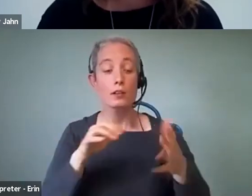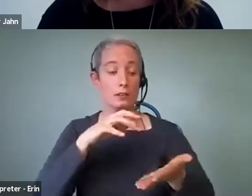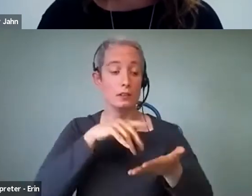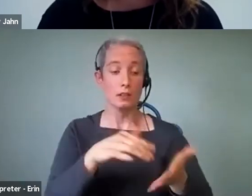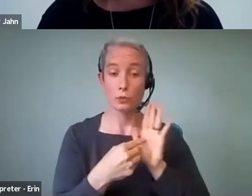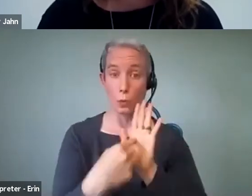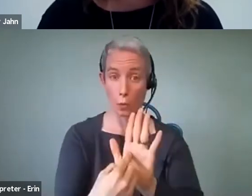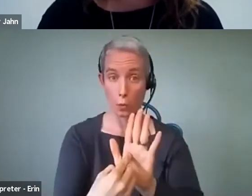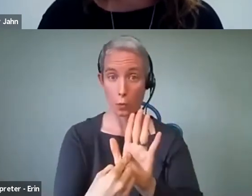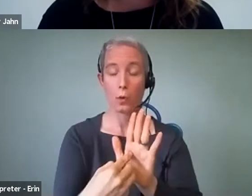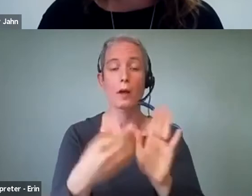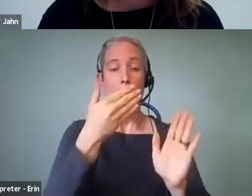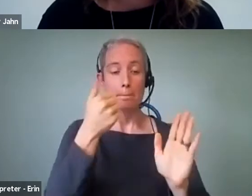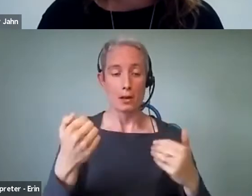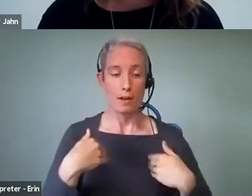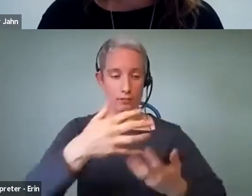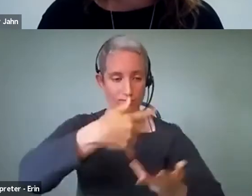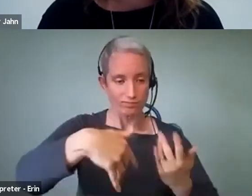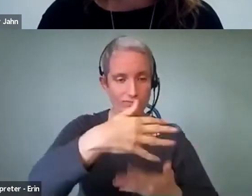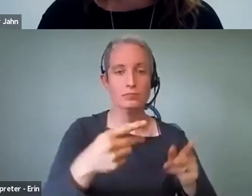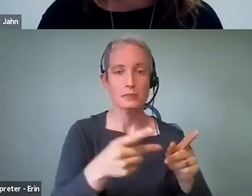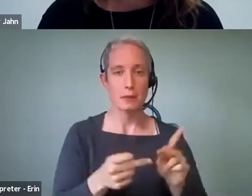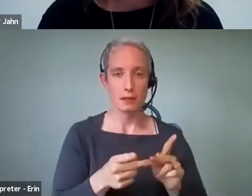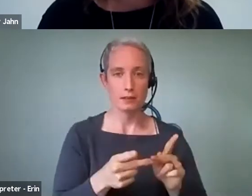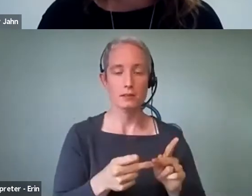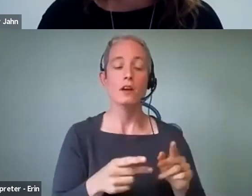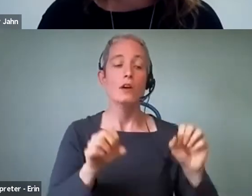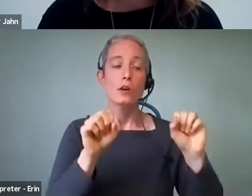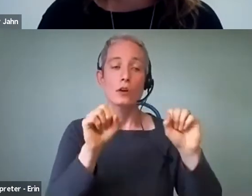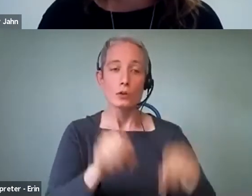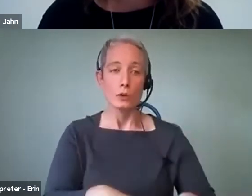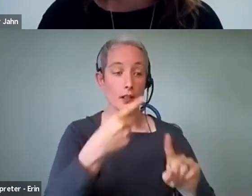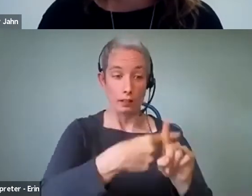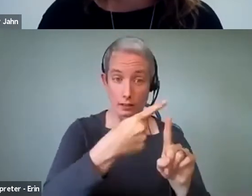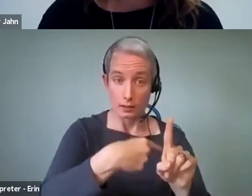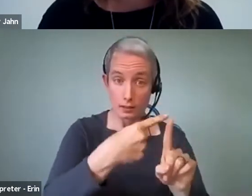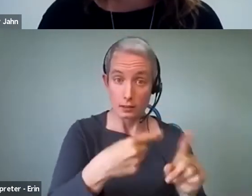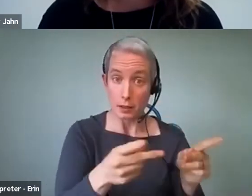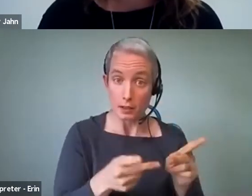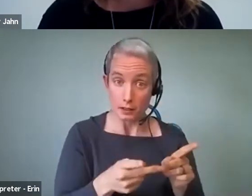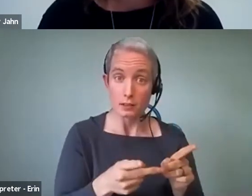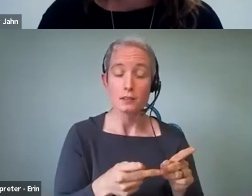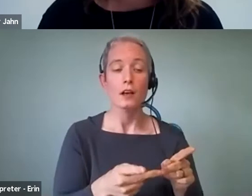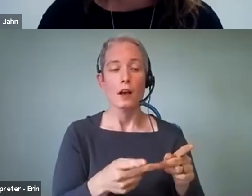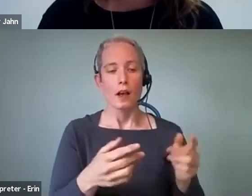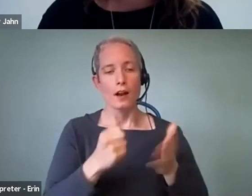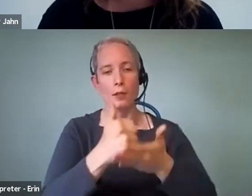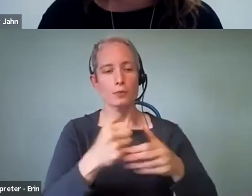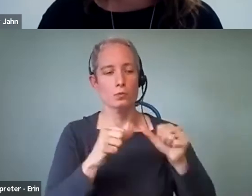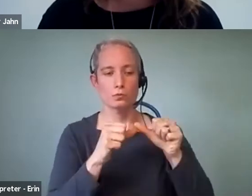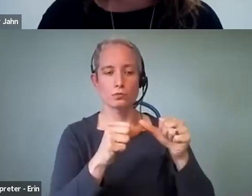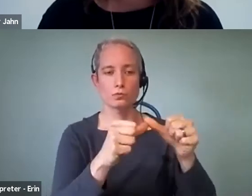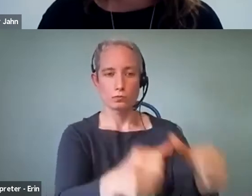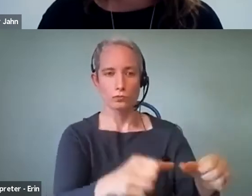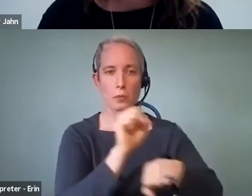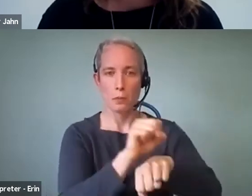fact that you can lease or rent out co-working spaces and still retain employees, because it gives them the legitimacy, it gives them the